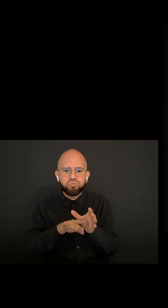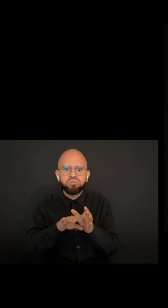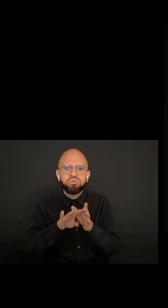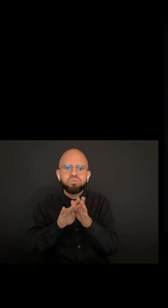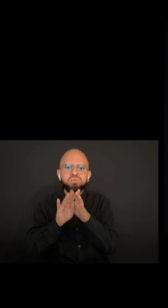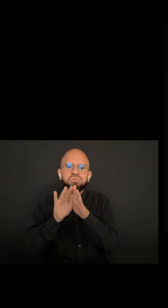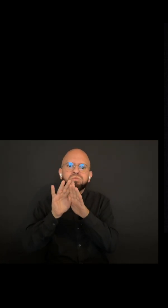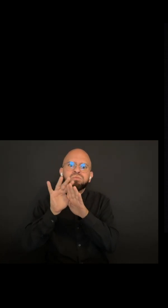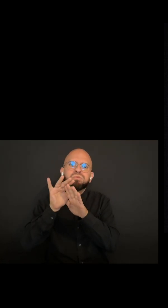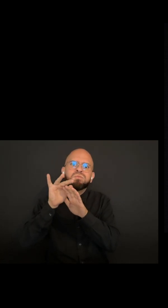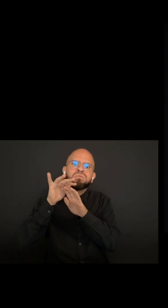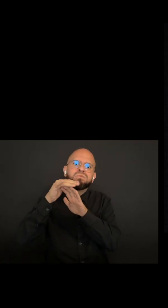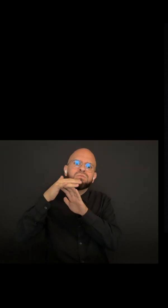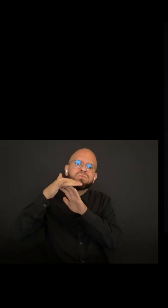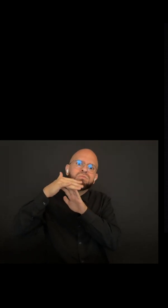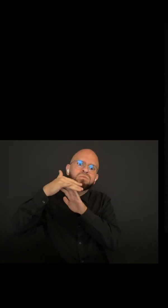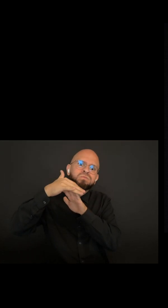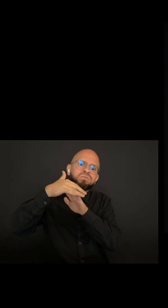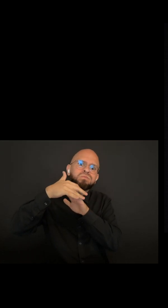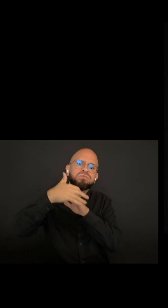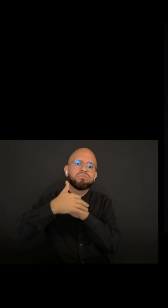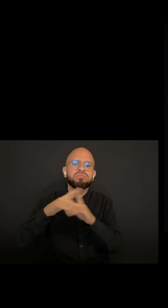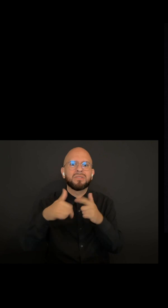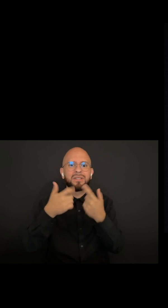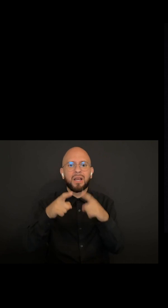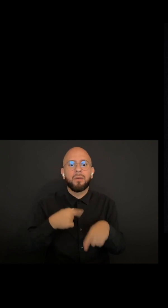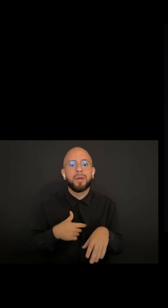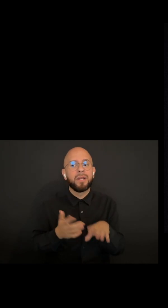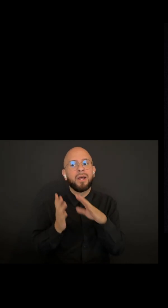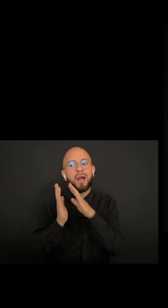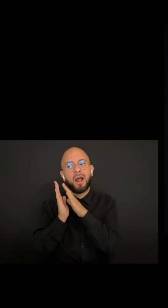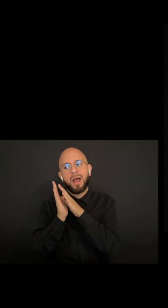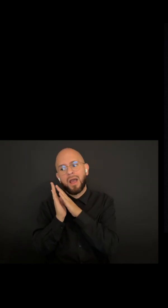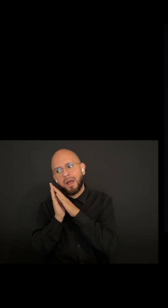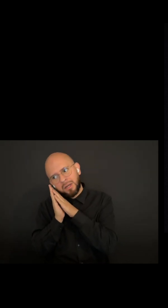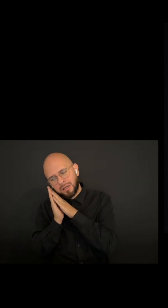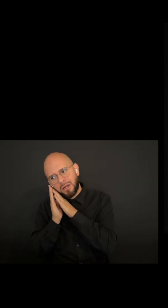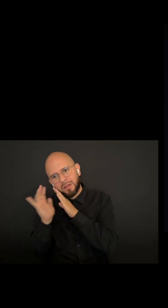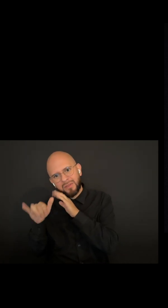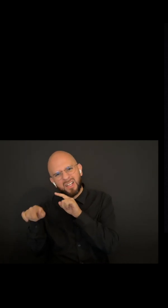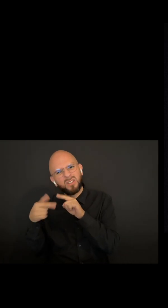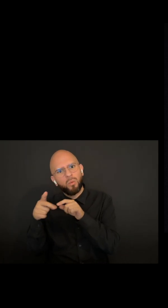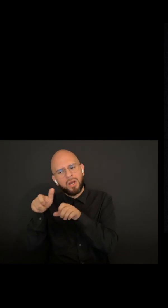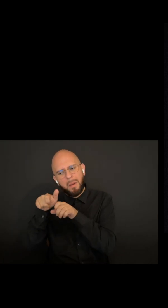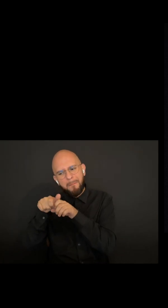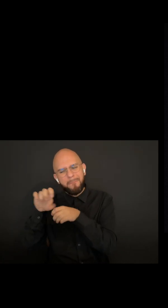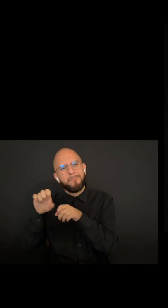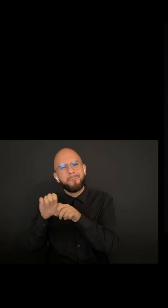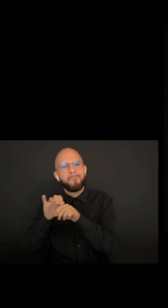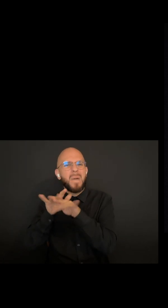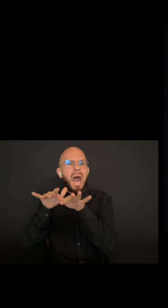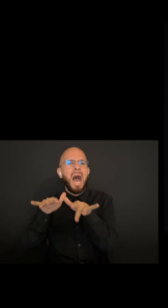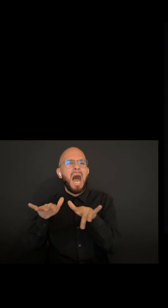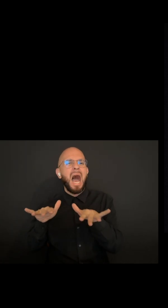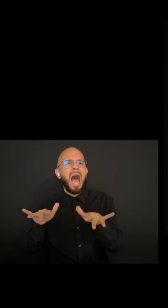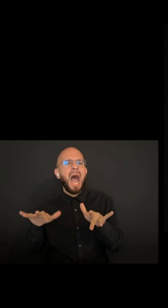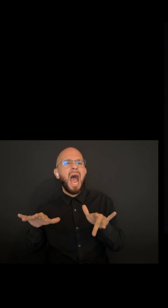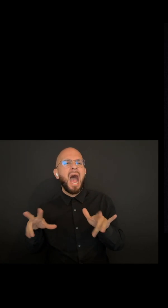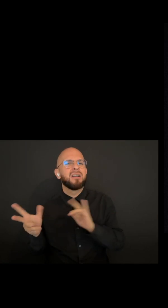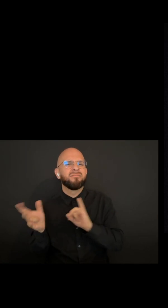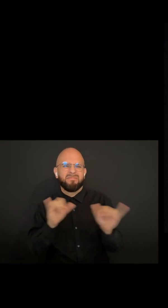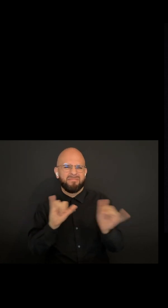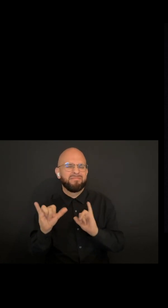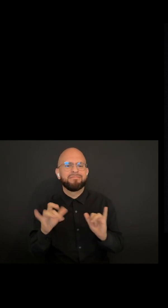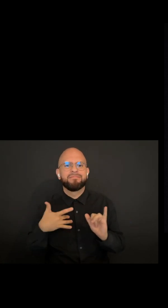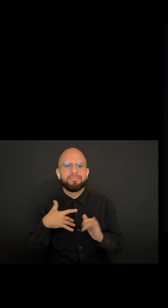liquid overflowing. And once I lay down, that's when the bottle cap just pops